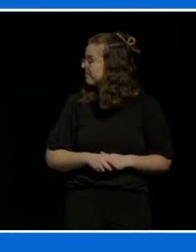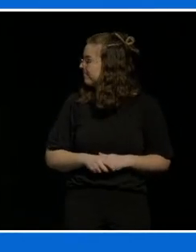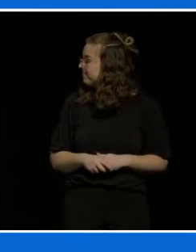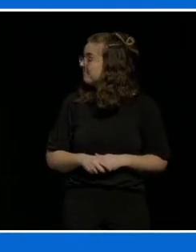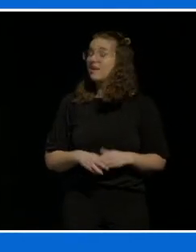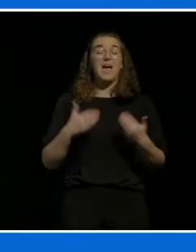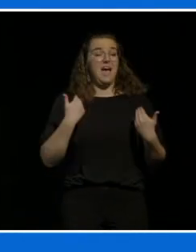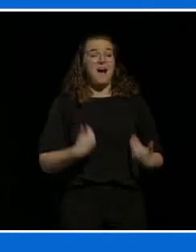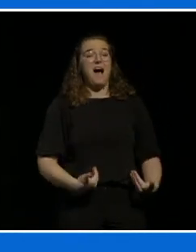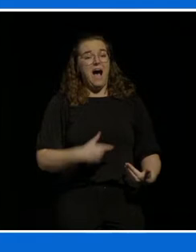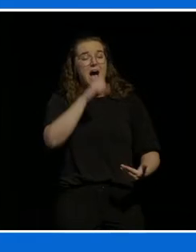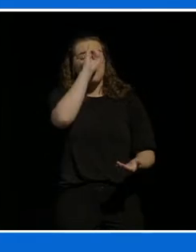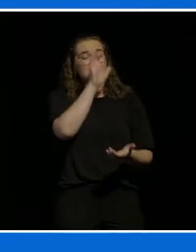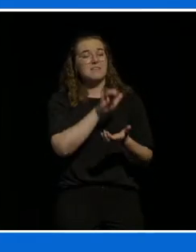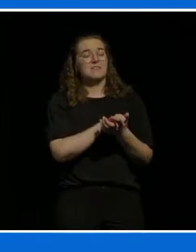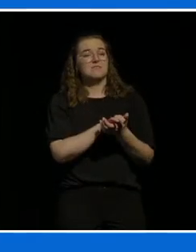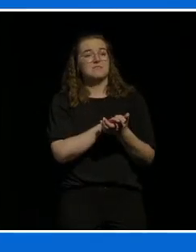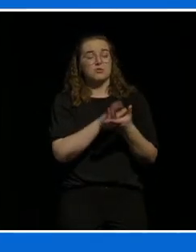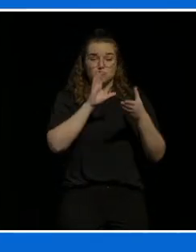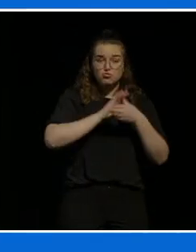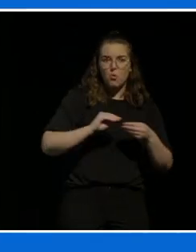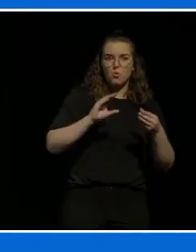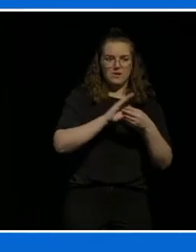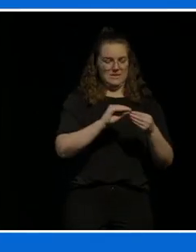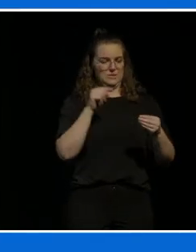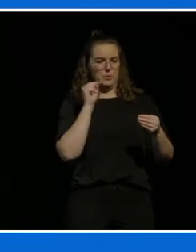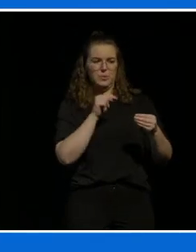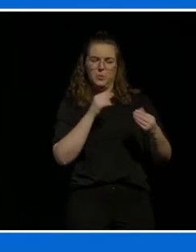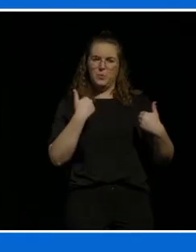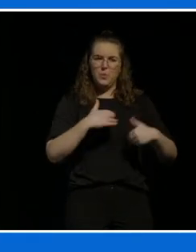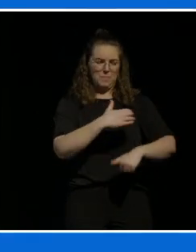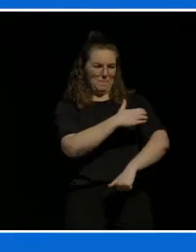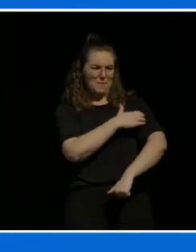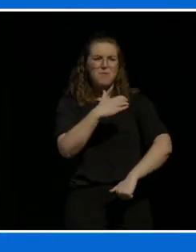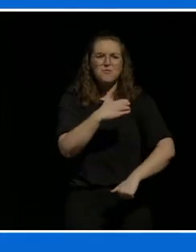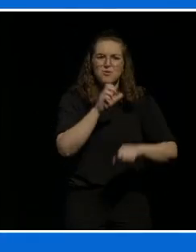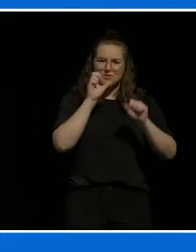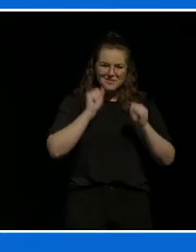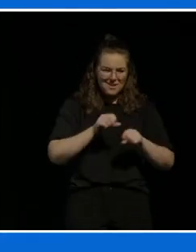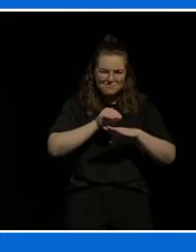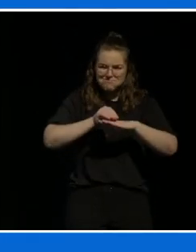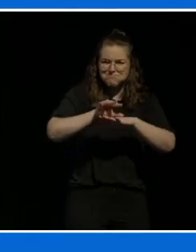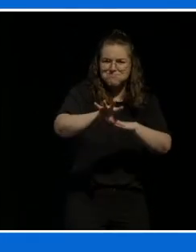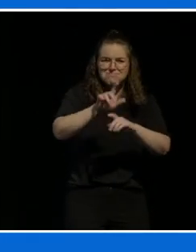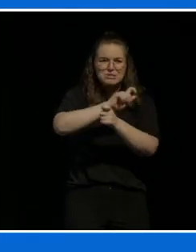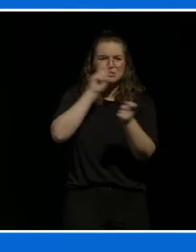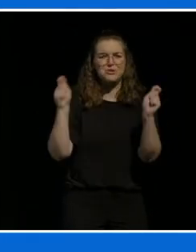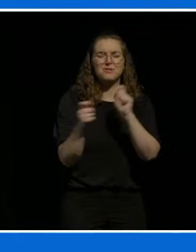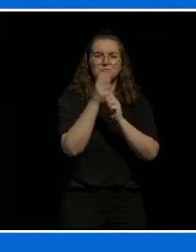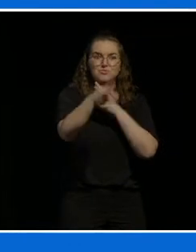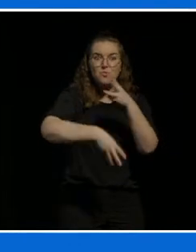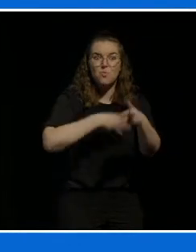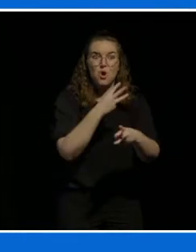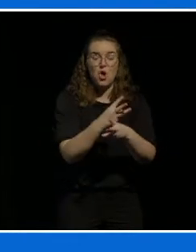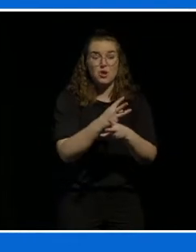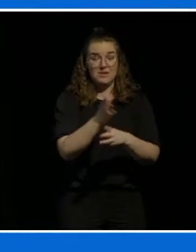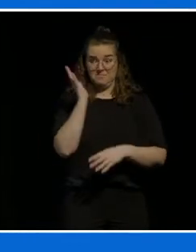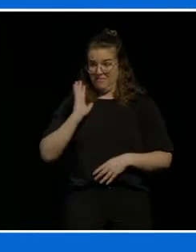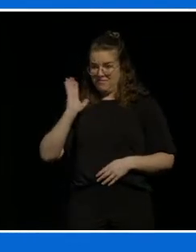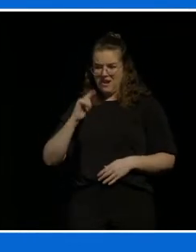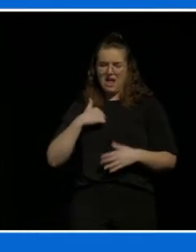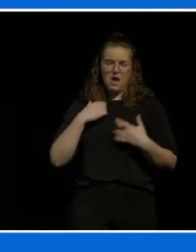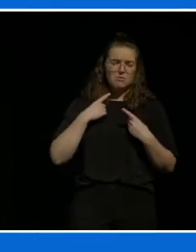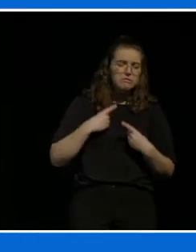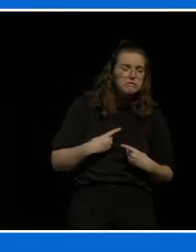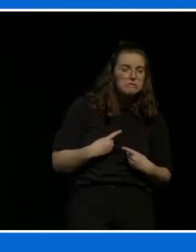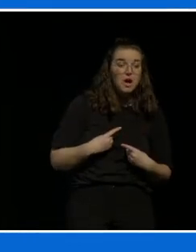I firmly believe that stories have the power to change the world, and when I was a student in my darkest moments here, storytelling was a way that